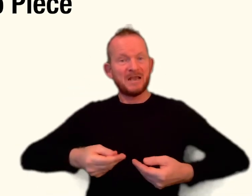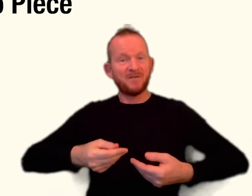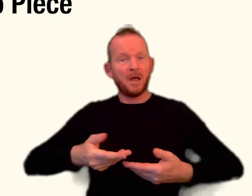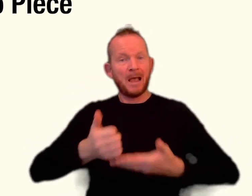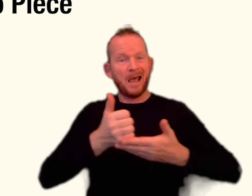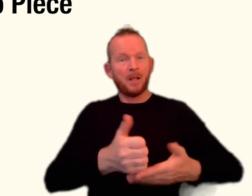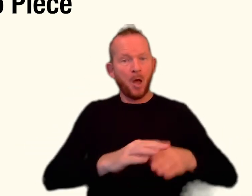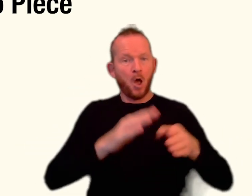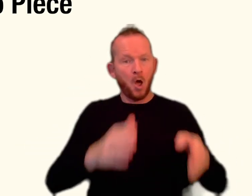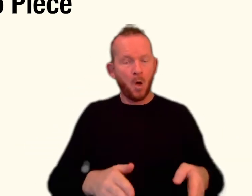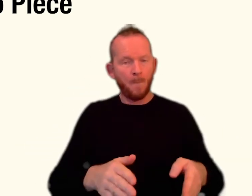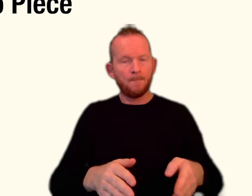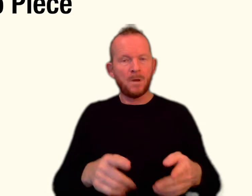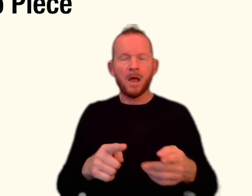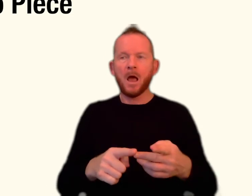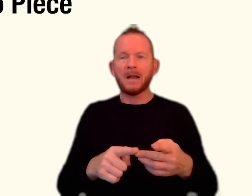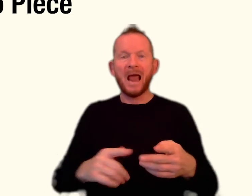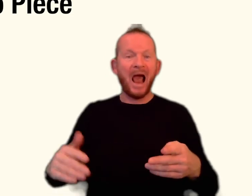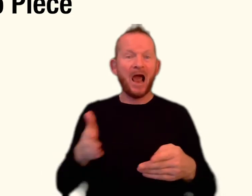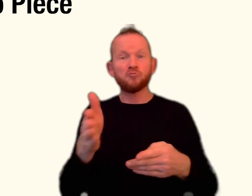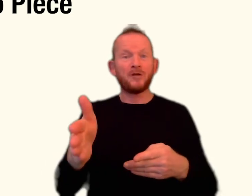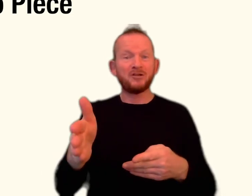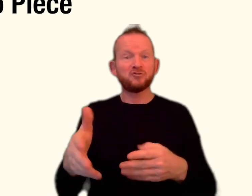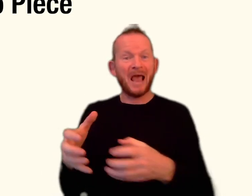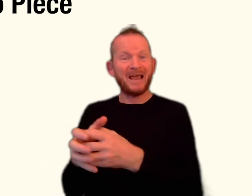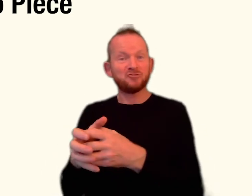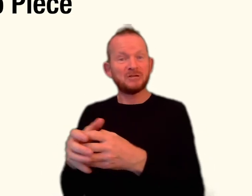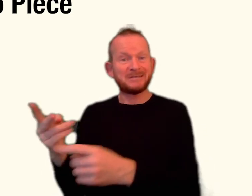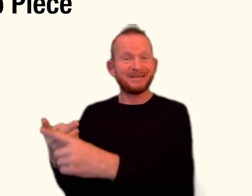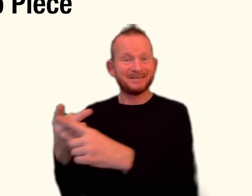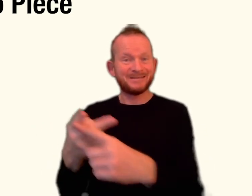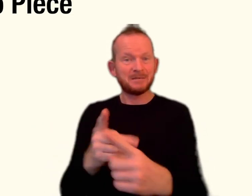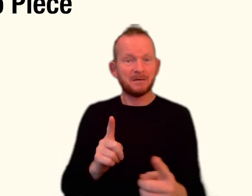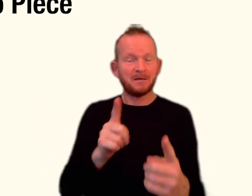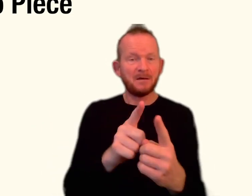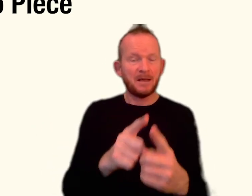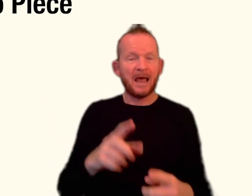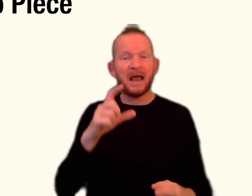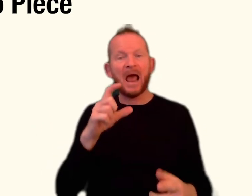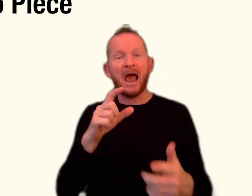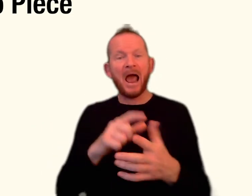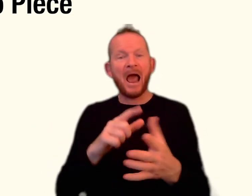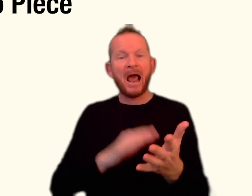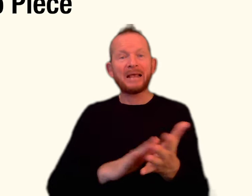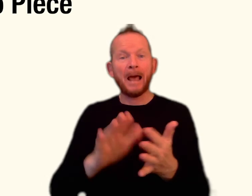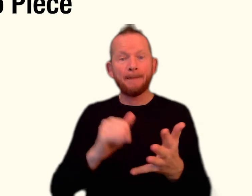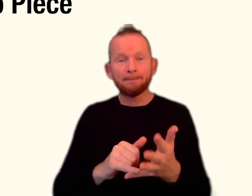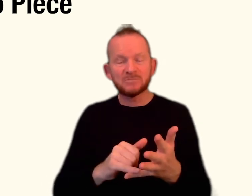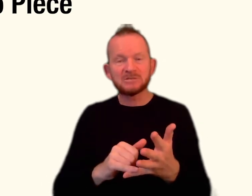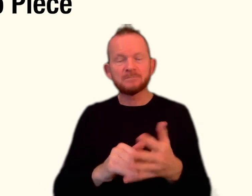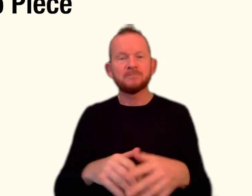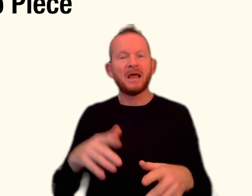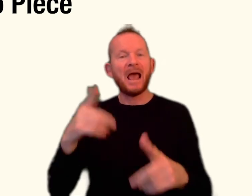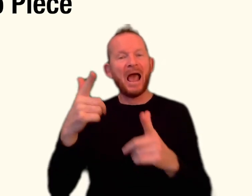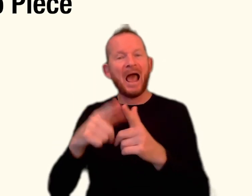we have outreach agencies coming in. We have people from like CALMS or EdPsych or mental